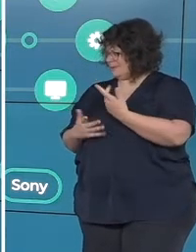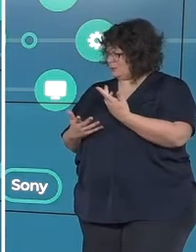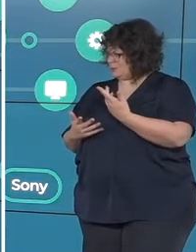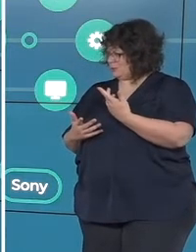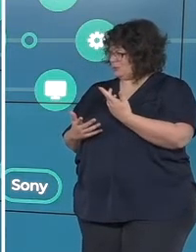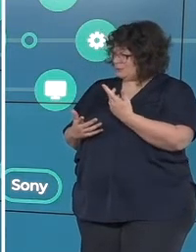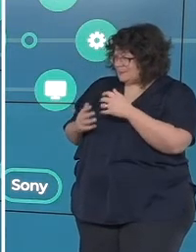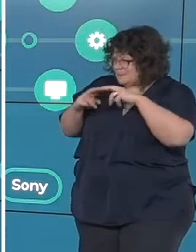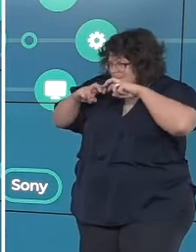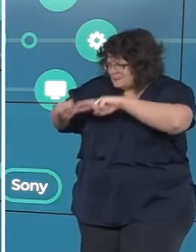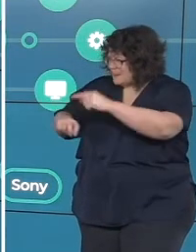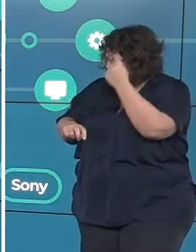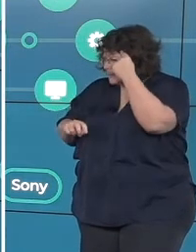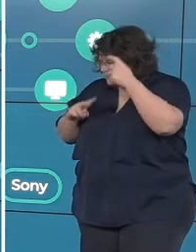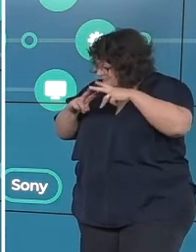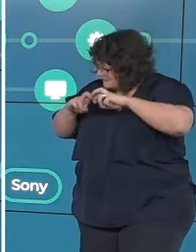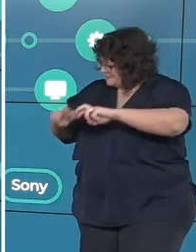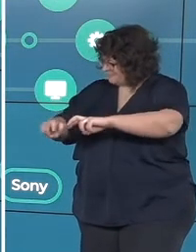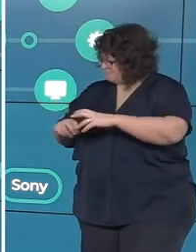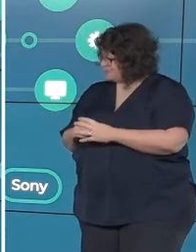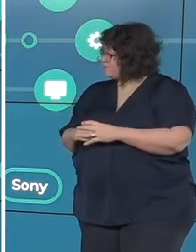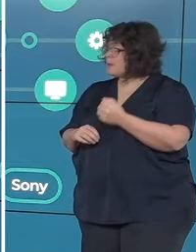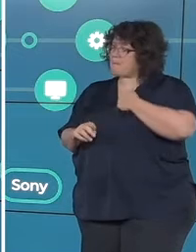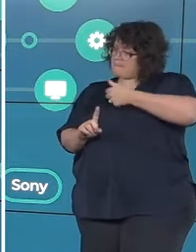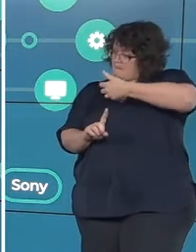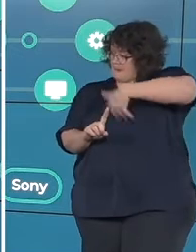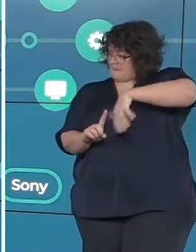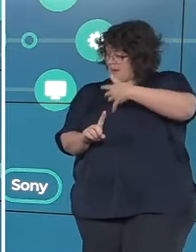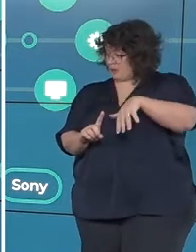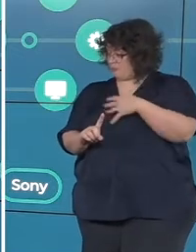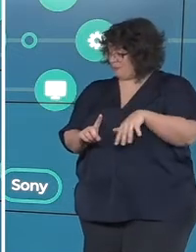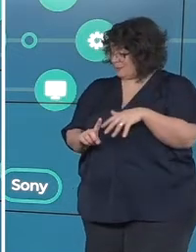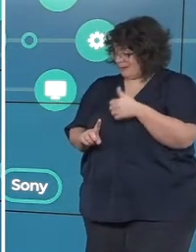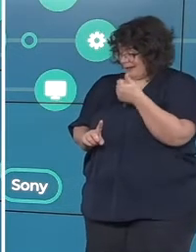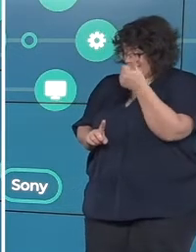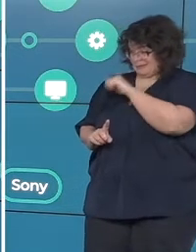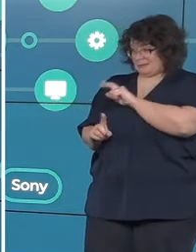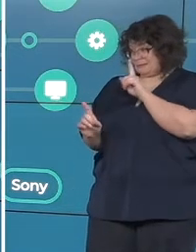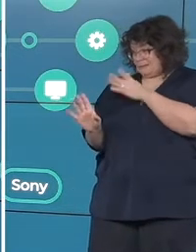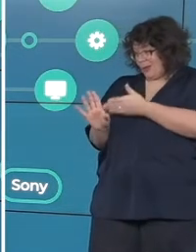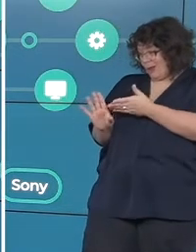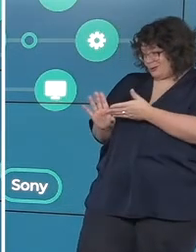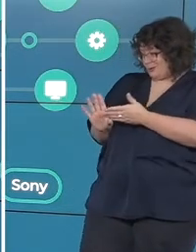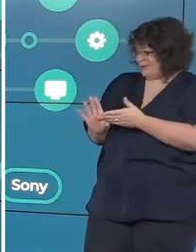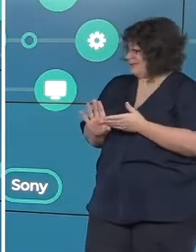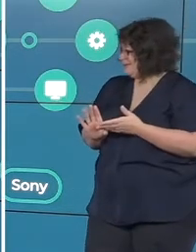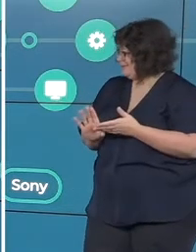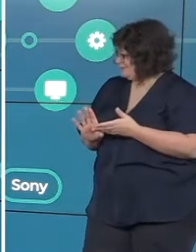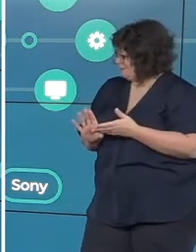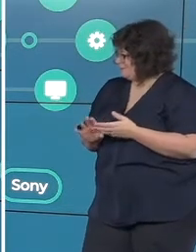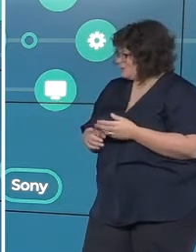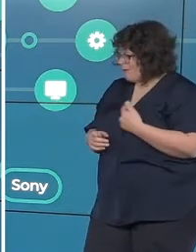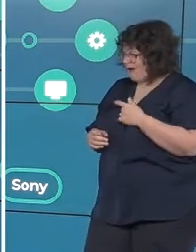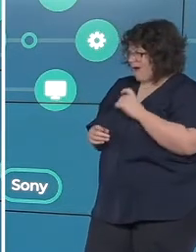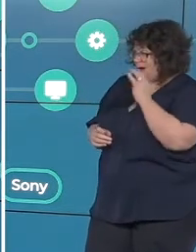background academically is psychology. So if I start asking weird questions, just pull back on me. So this is a good time for us to